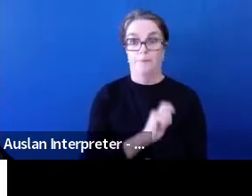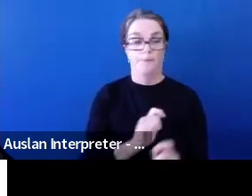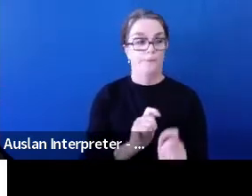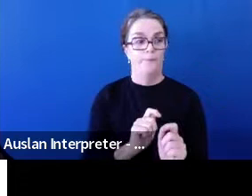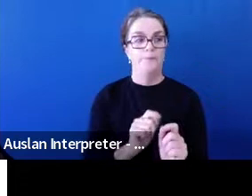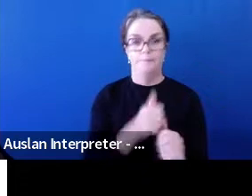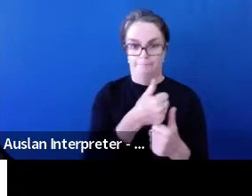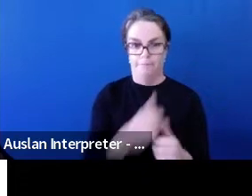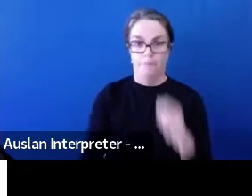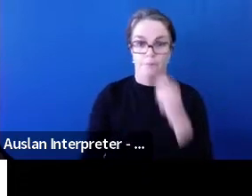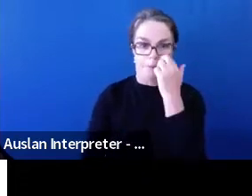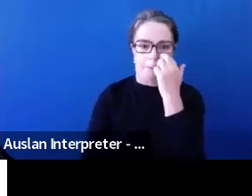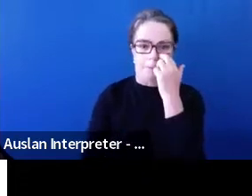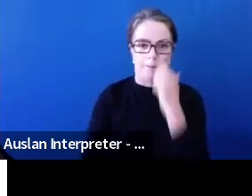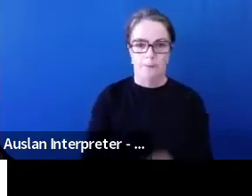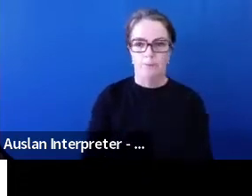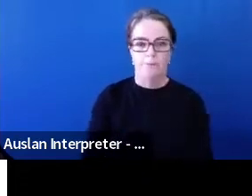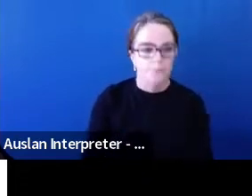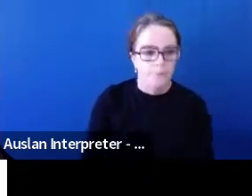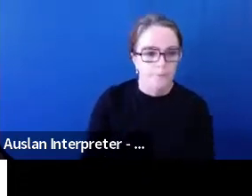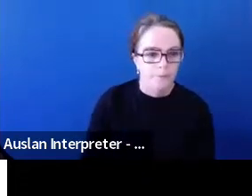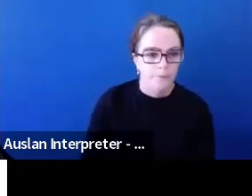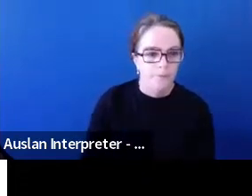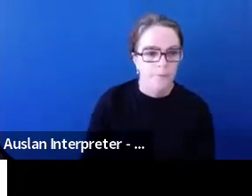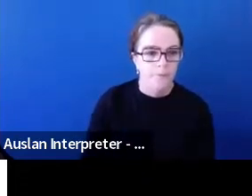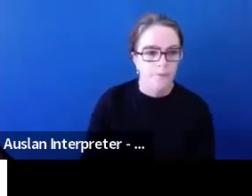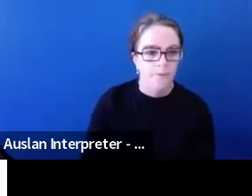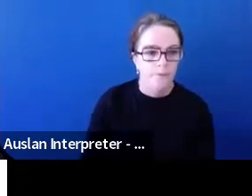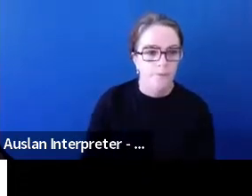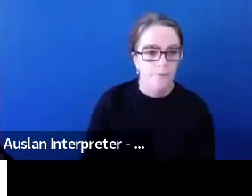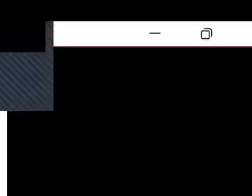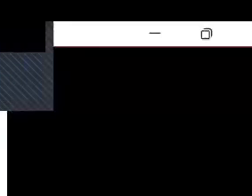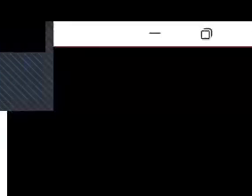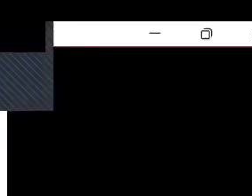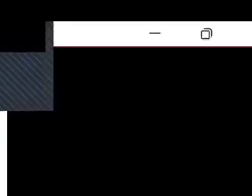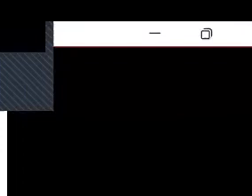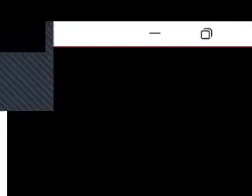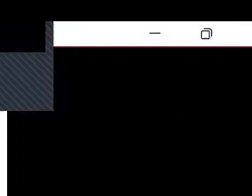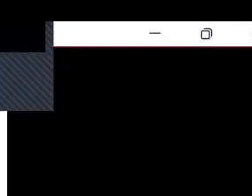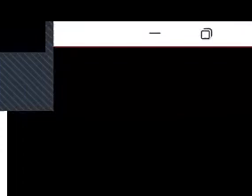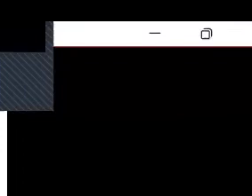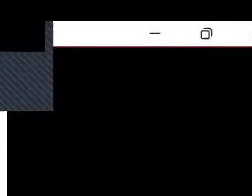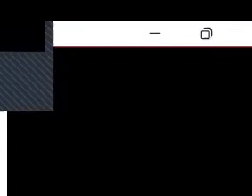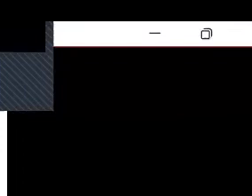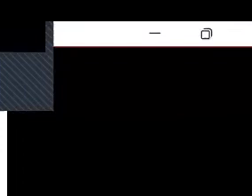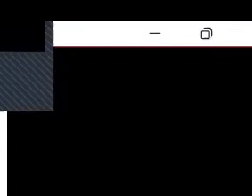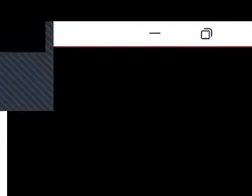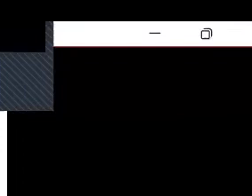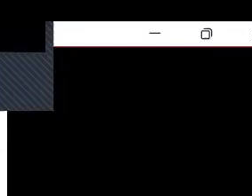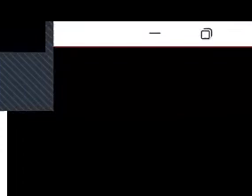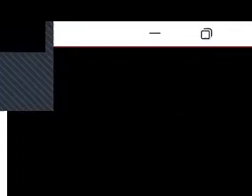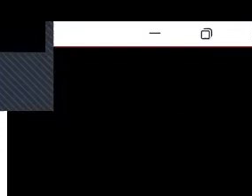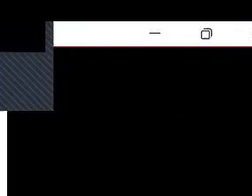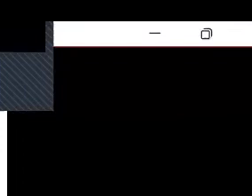my colleagues with whom I talked about in preparation for today was the issue of trust. You need